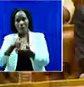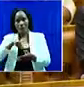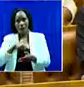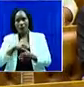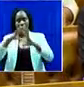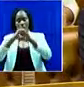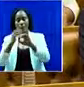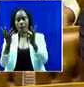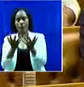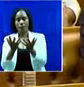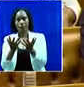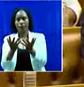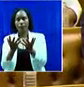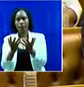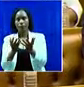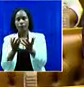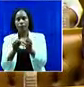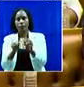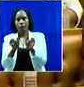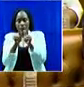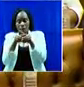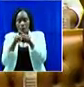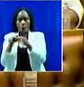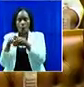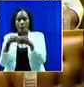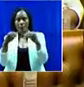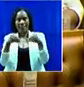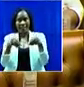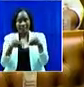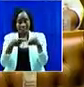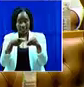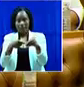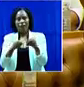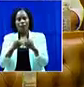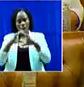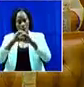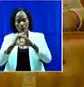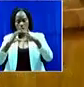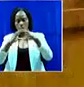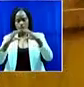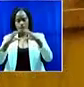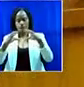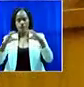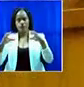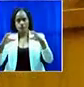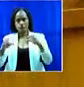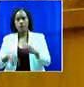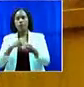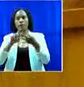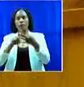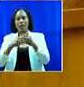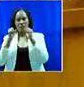focusing on small businesses, growing them, and strengthening medium and